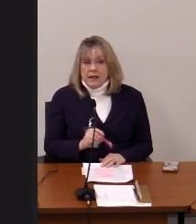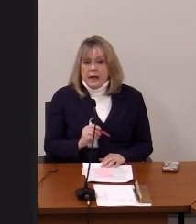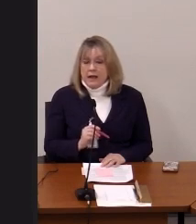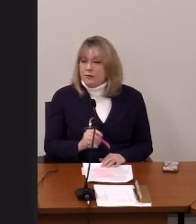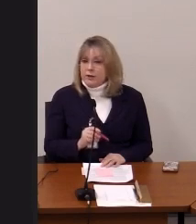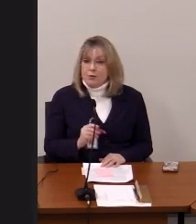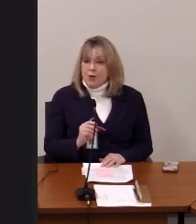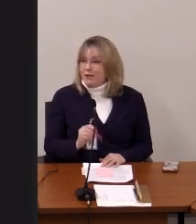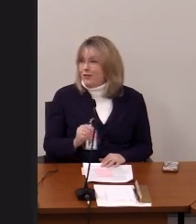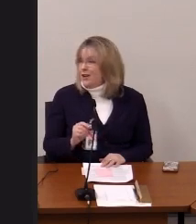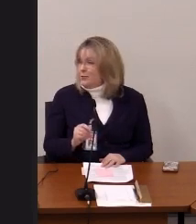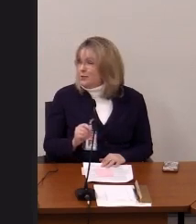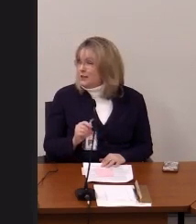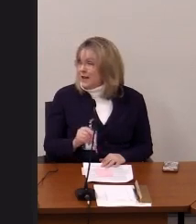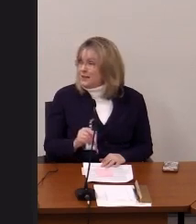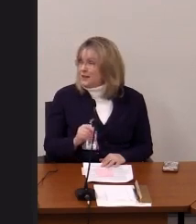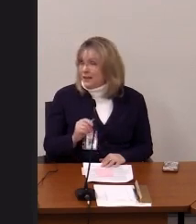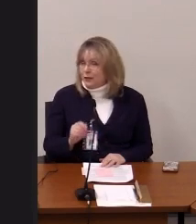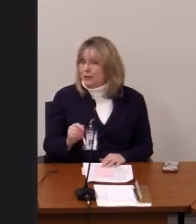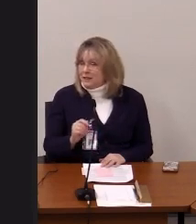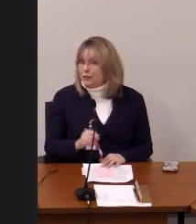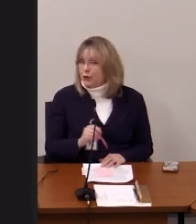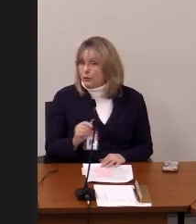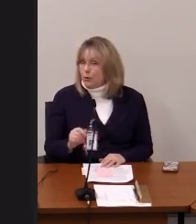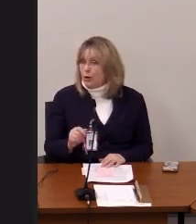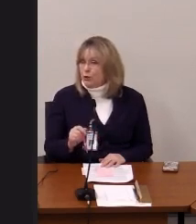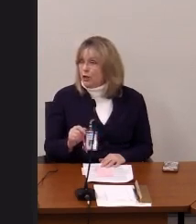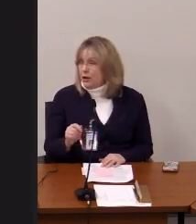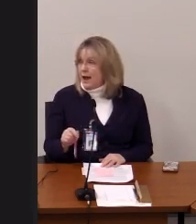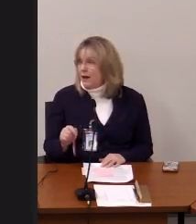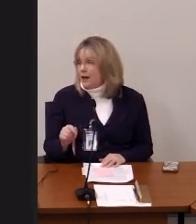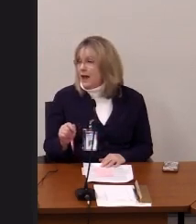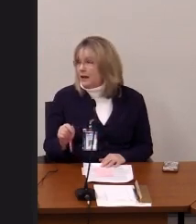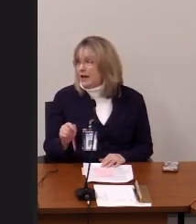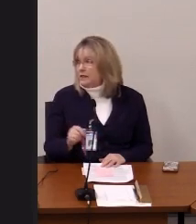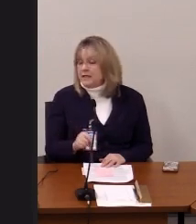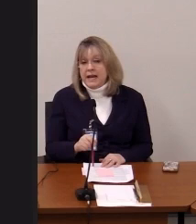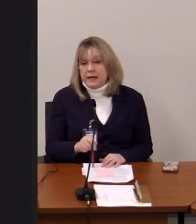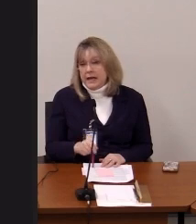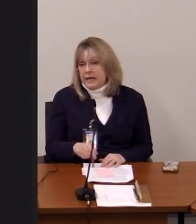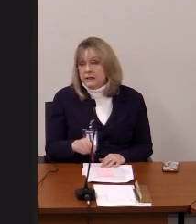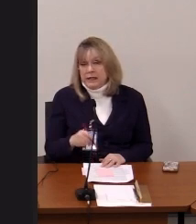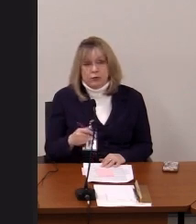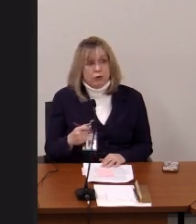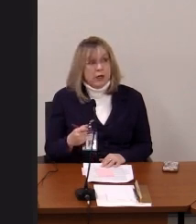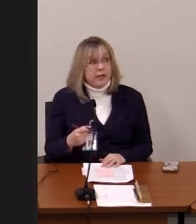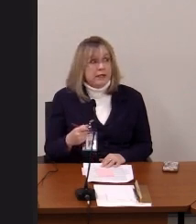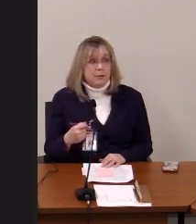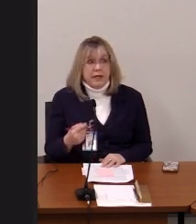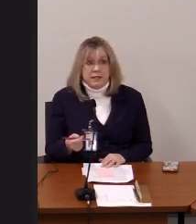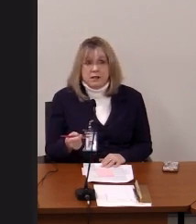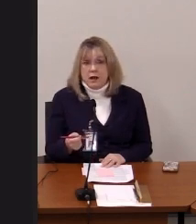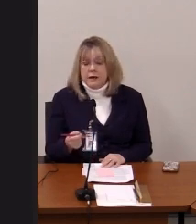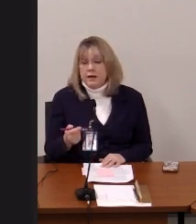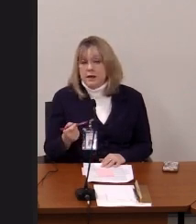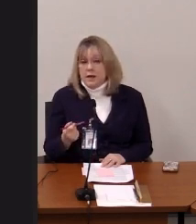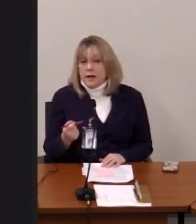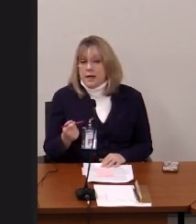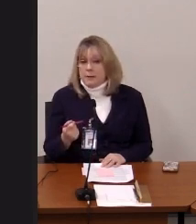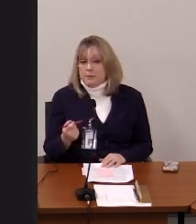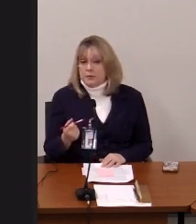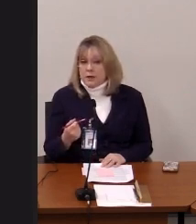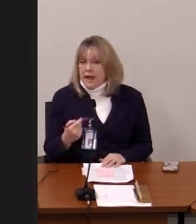that every one of them takes a little bit different approach on how they analyze the data. And it really depends